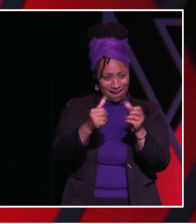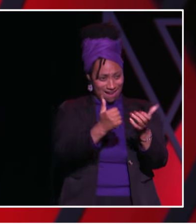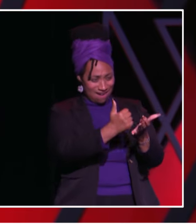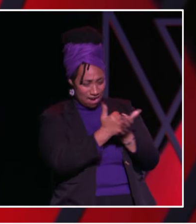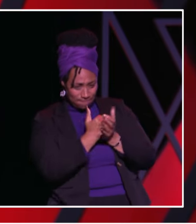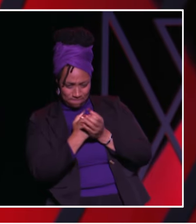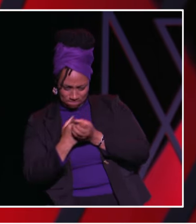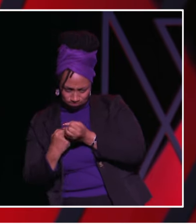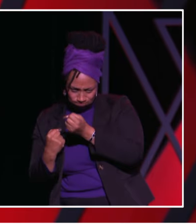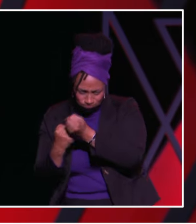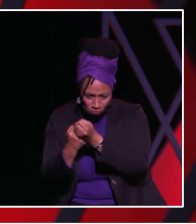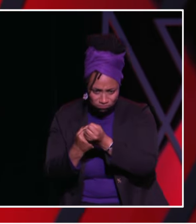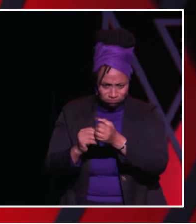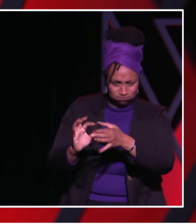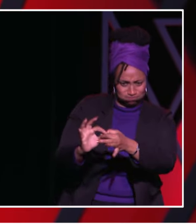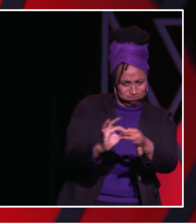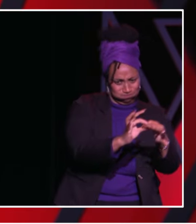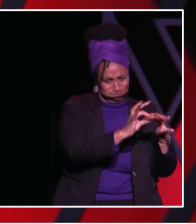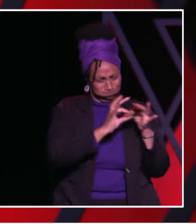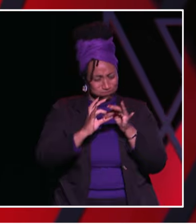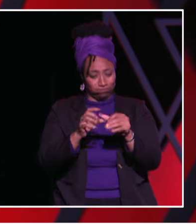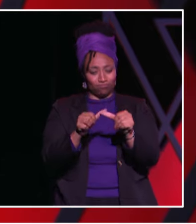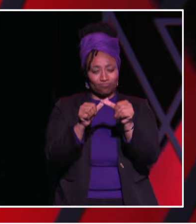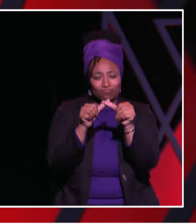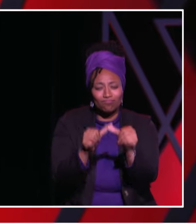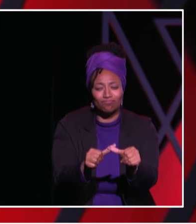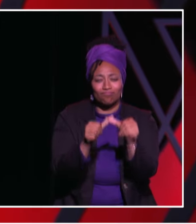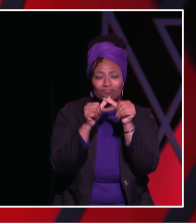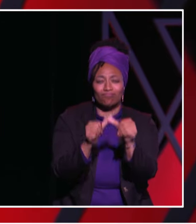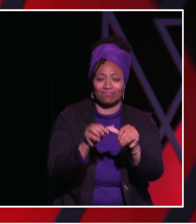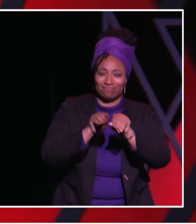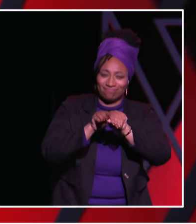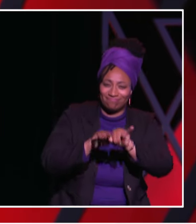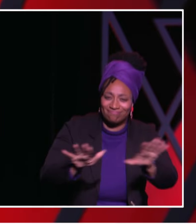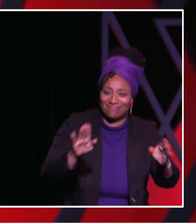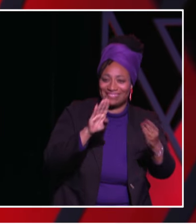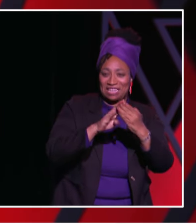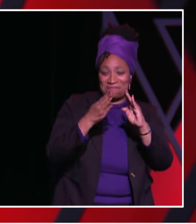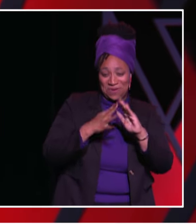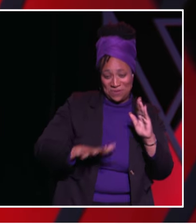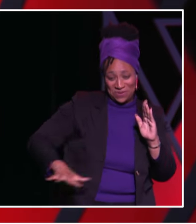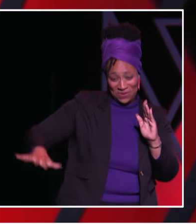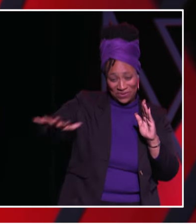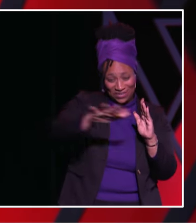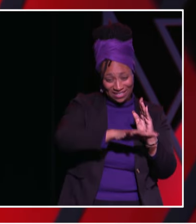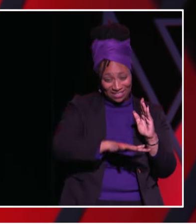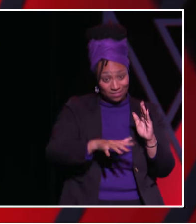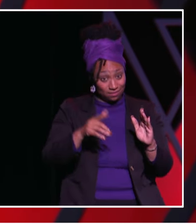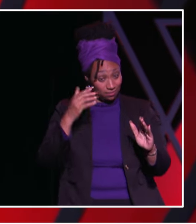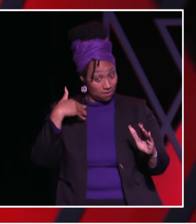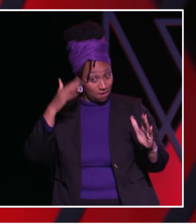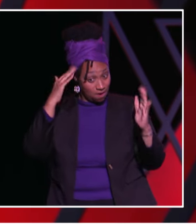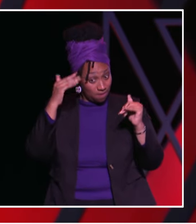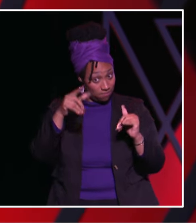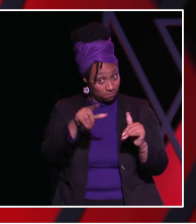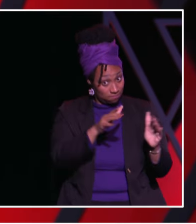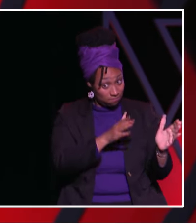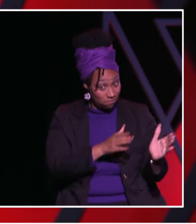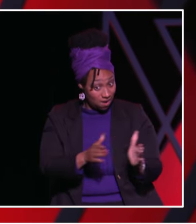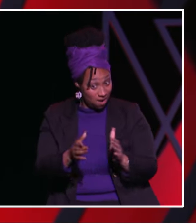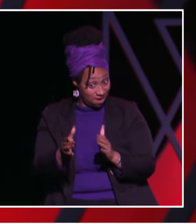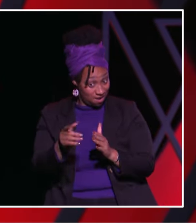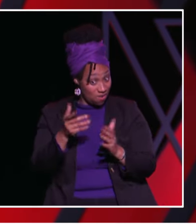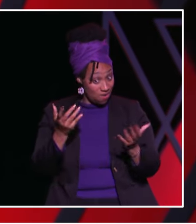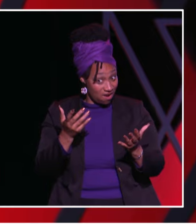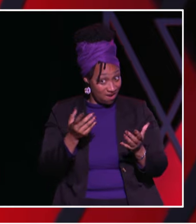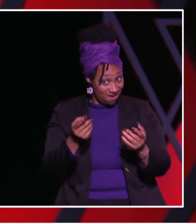sustain our city. So I certainly want you to all plan on coming to Art All Night, which is now in all 8 wards.